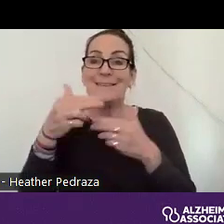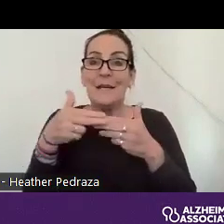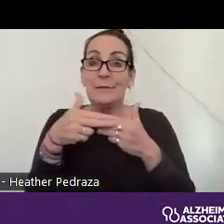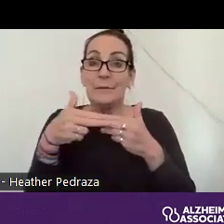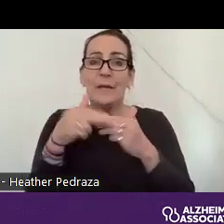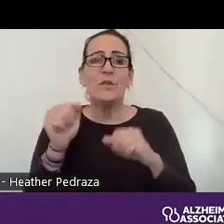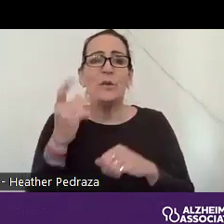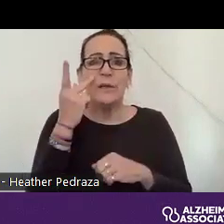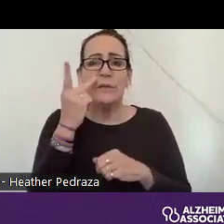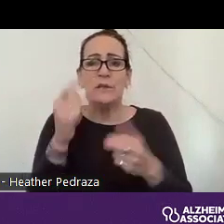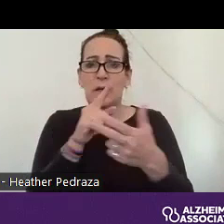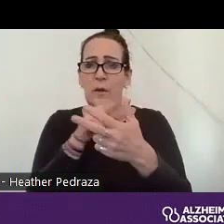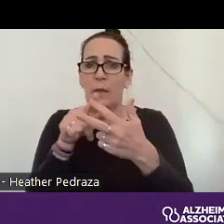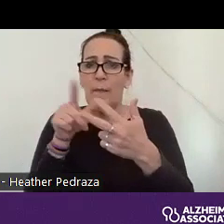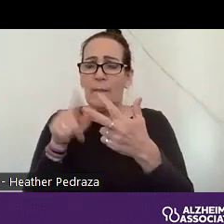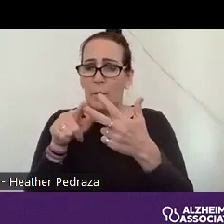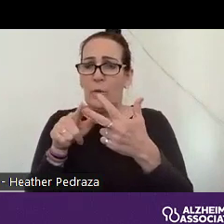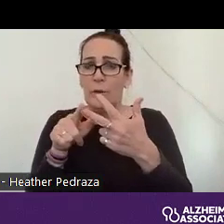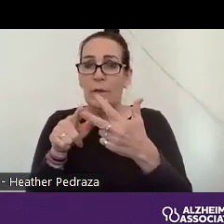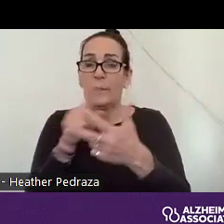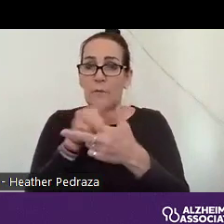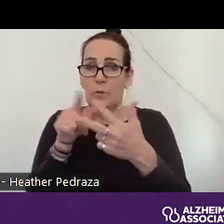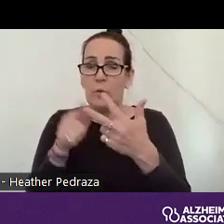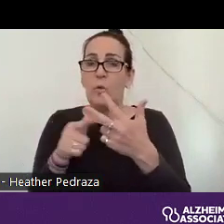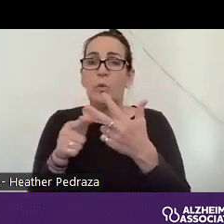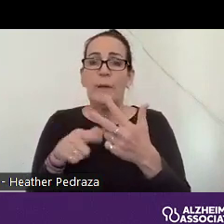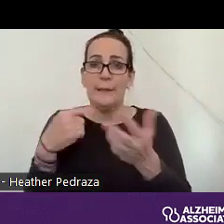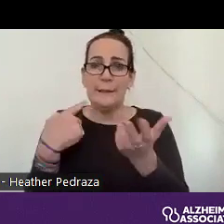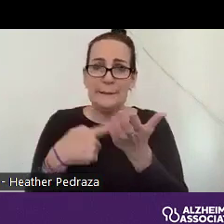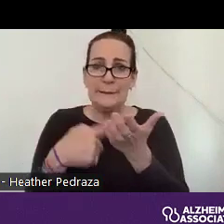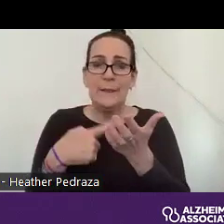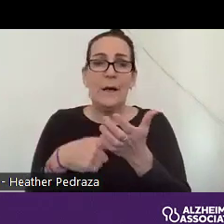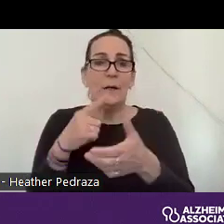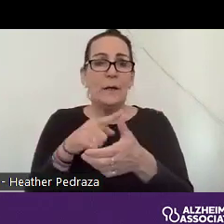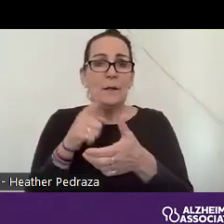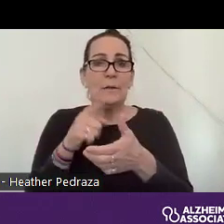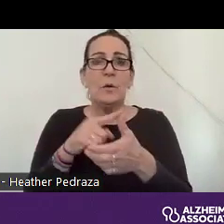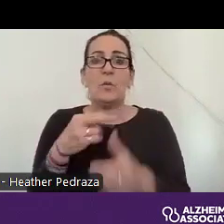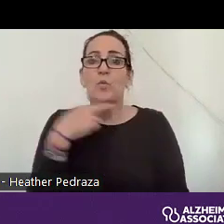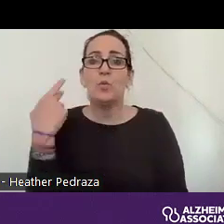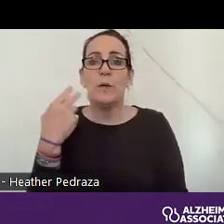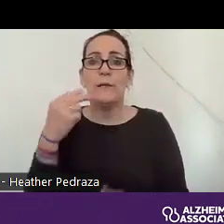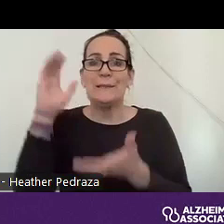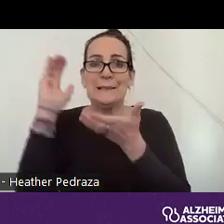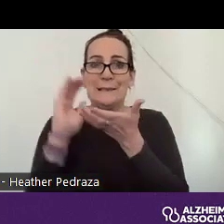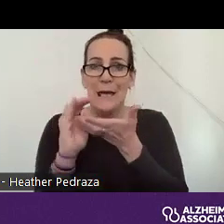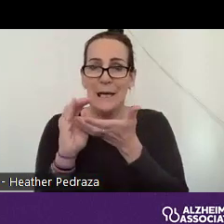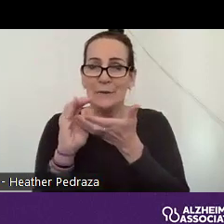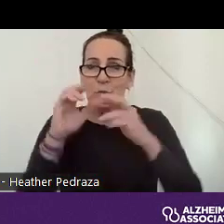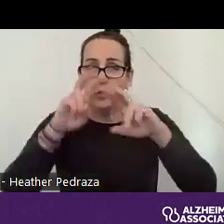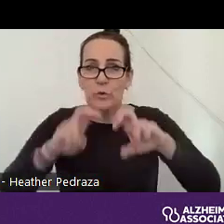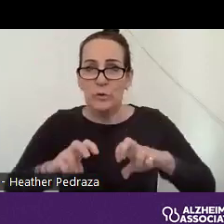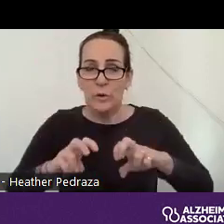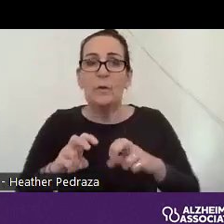really the three buckets that I'm going to cover today. So we're going to cover a little bit on risk reduction research and really building upon the